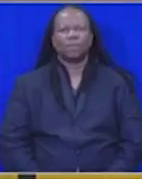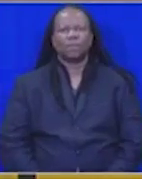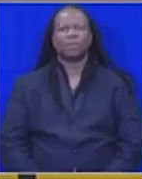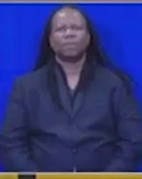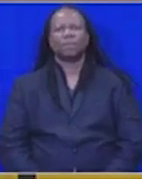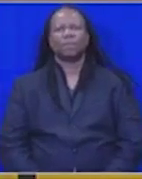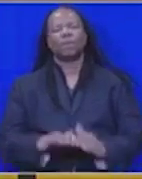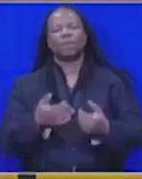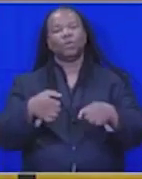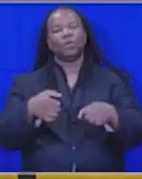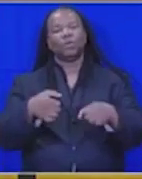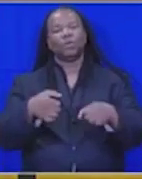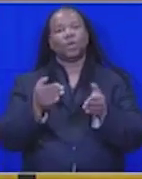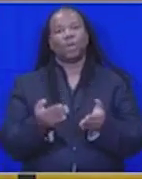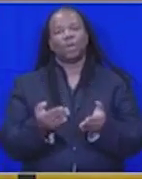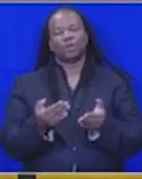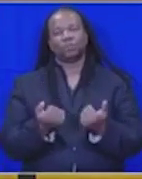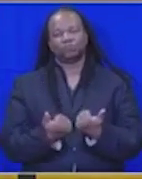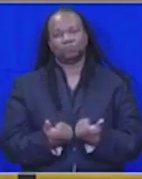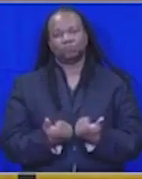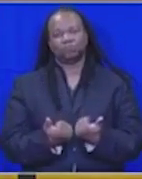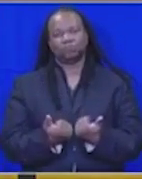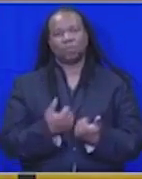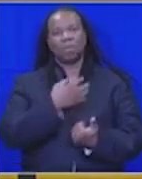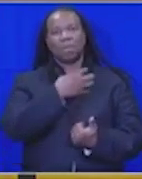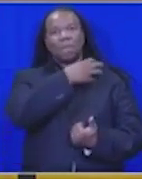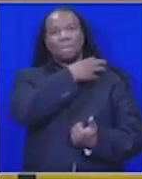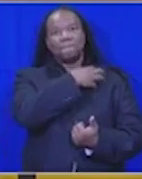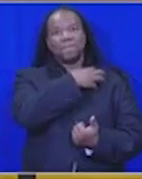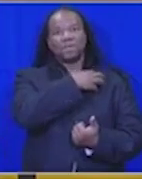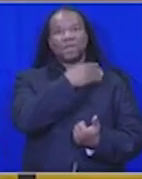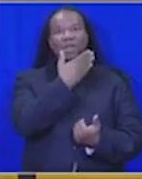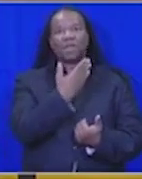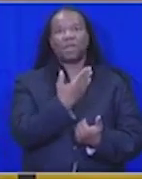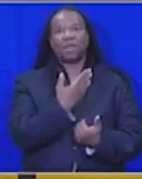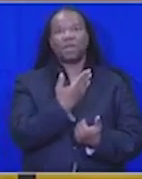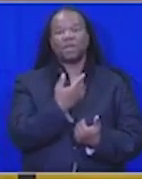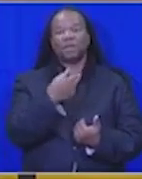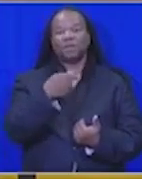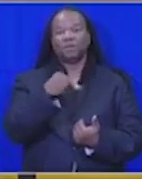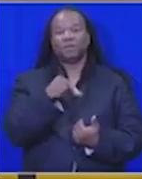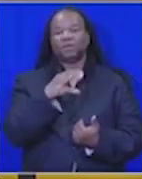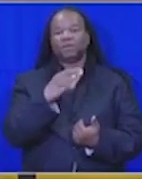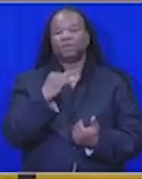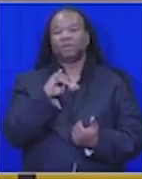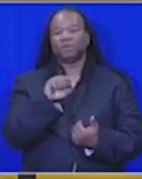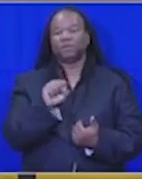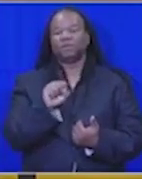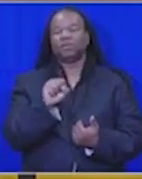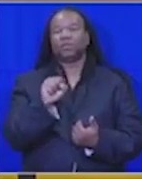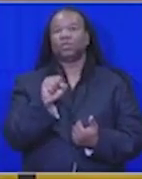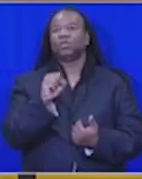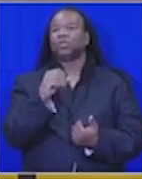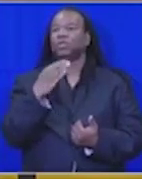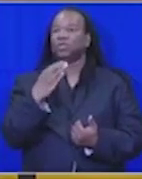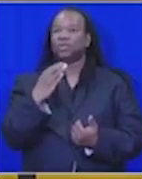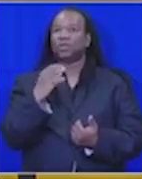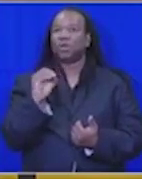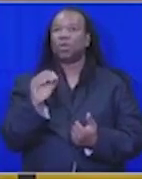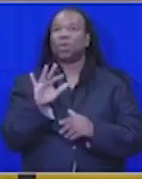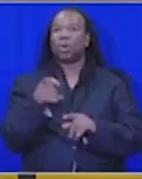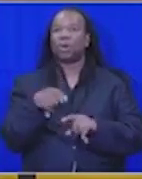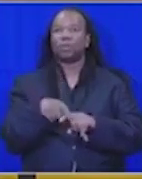Honourable Chairperson, it is no wonder that the Minister has suspended the CEO of the SABCs for reasons she has to date